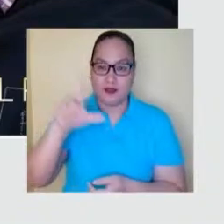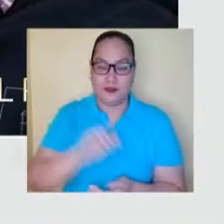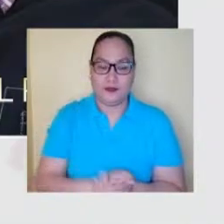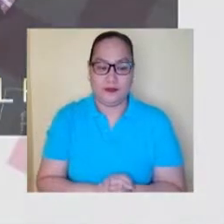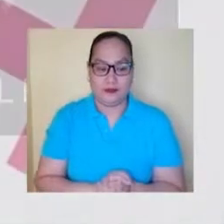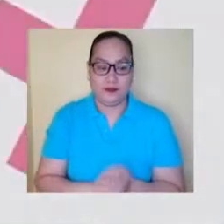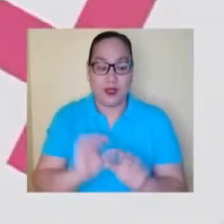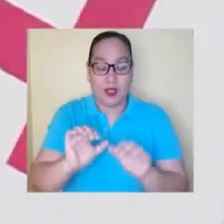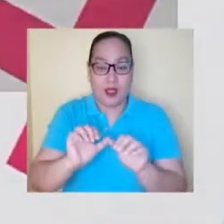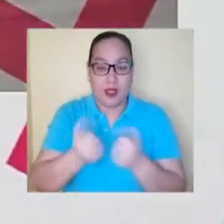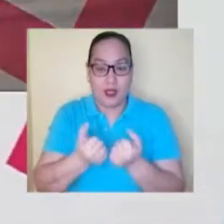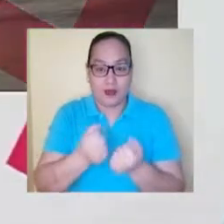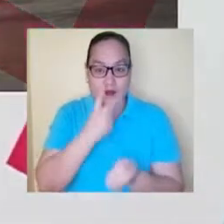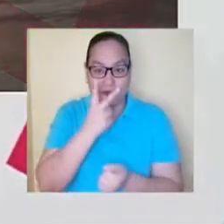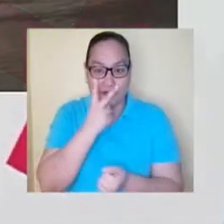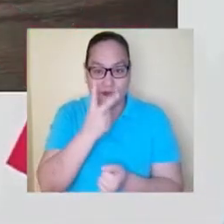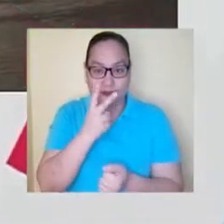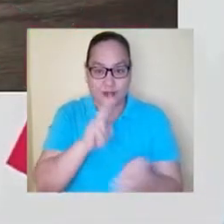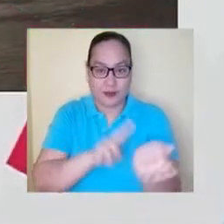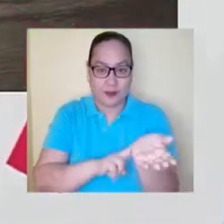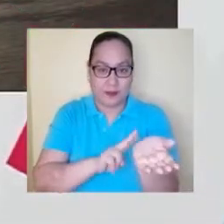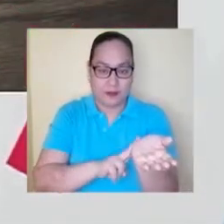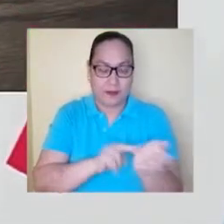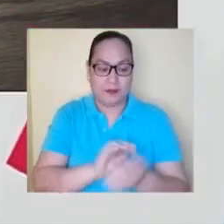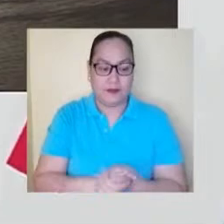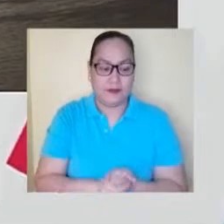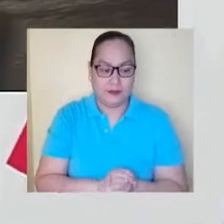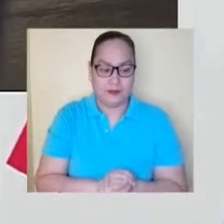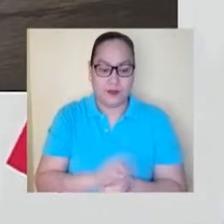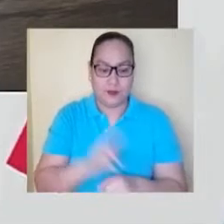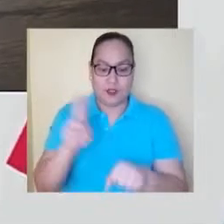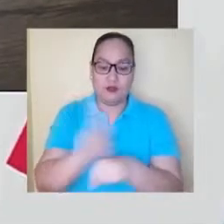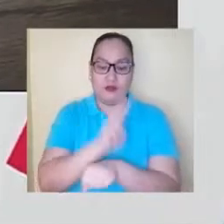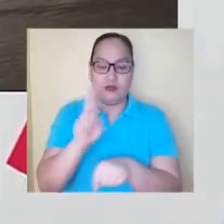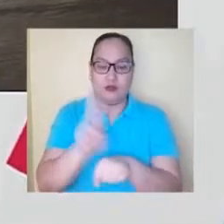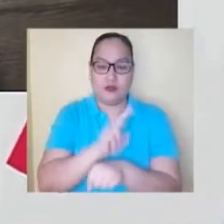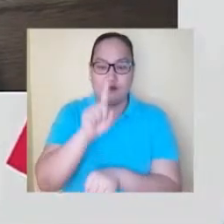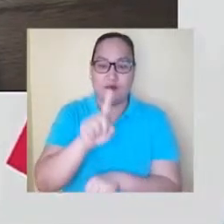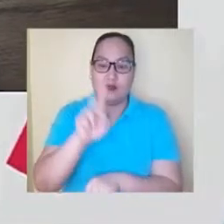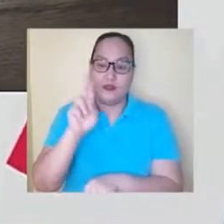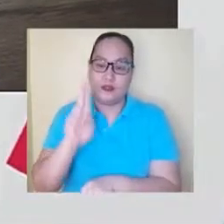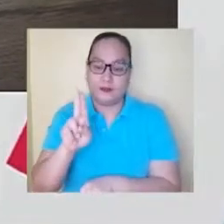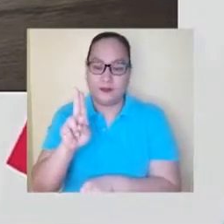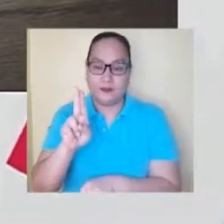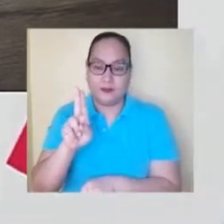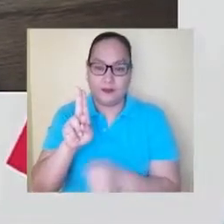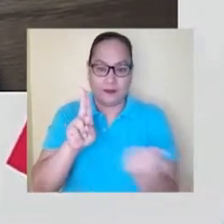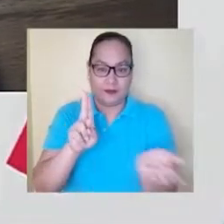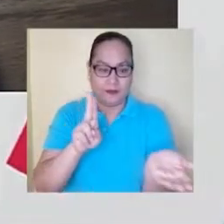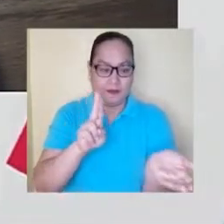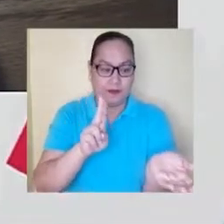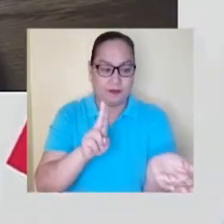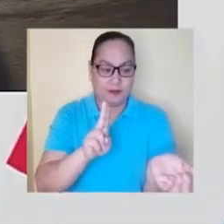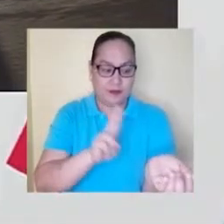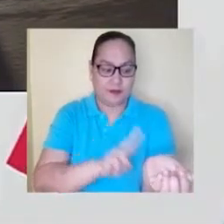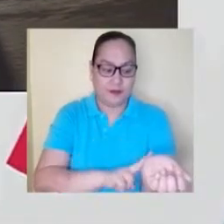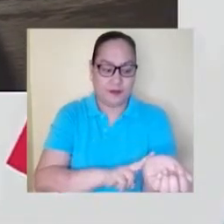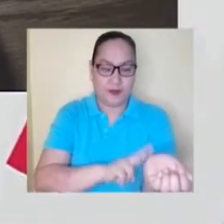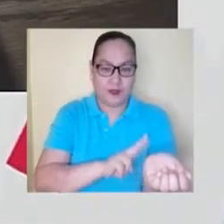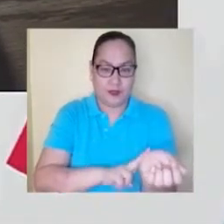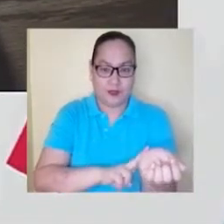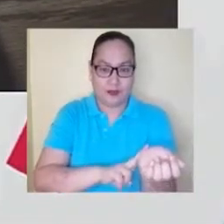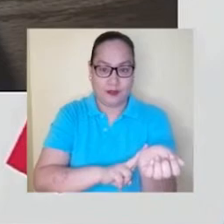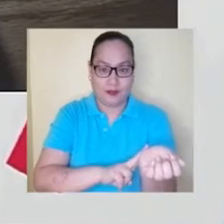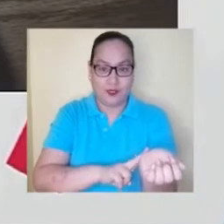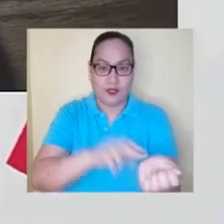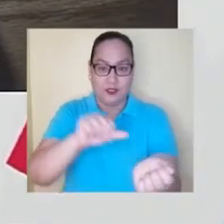How to check your pulse? Using the first and second fingertips, press firmly but gently on the